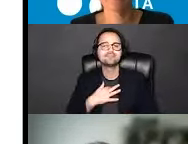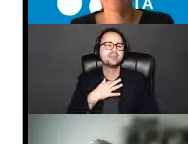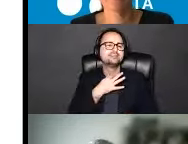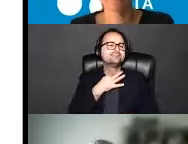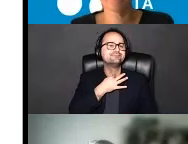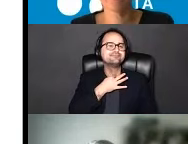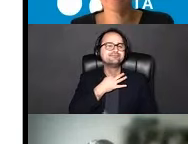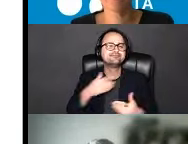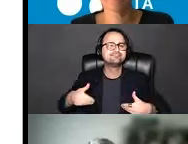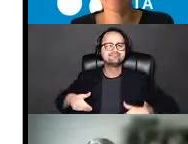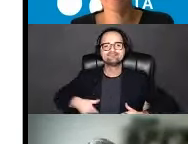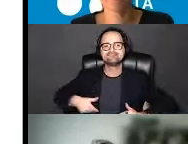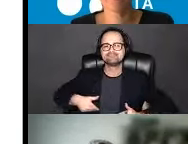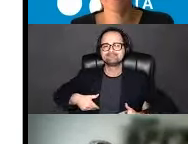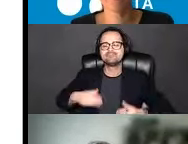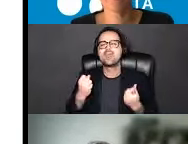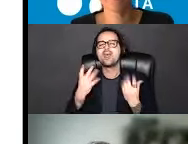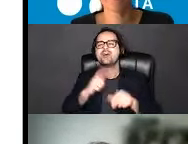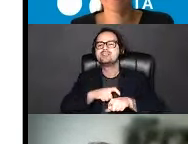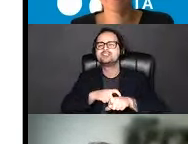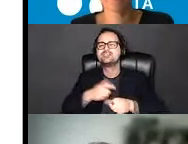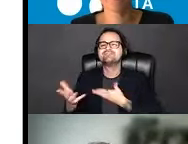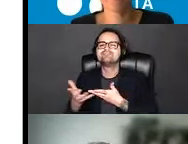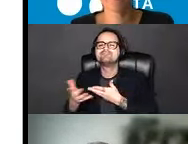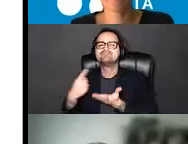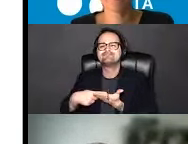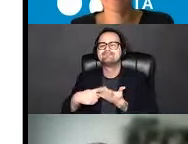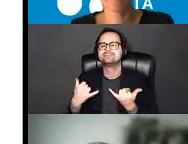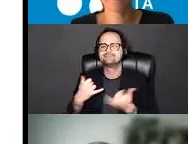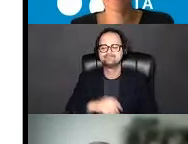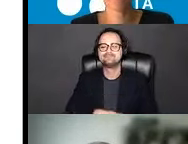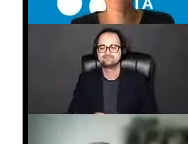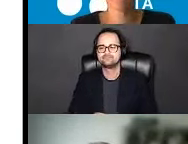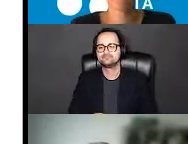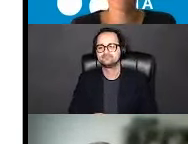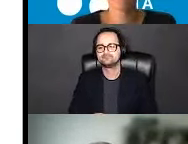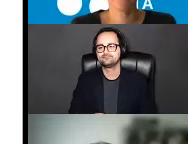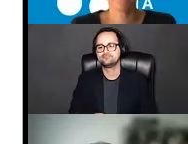a sense of how much time to spend on that today, based on what you know.